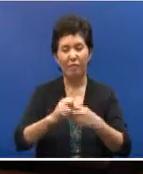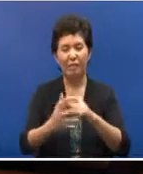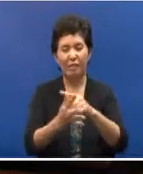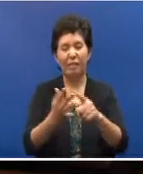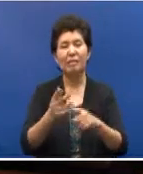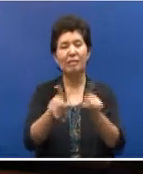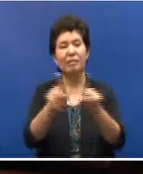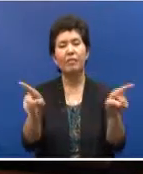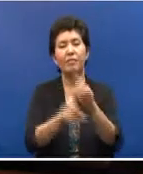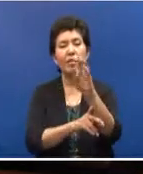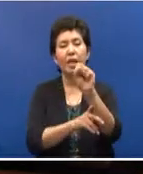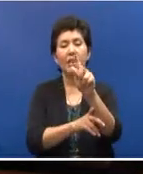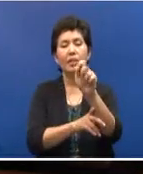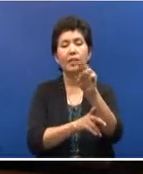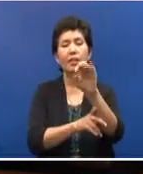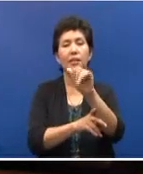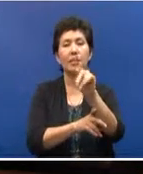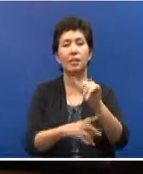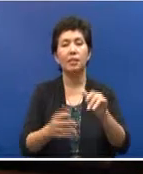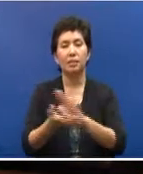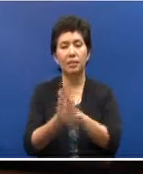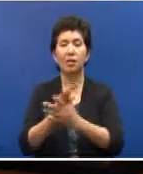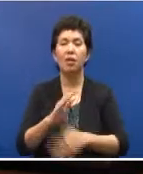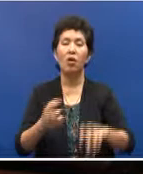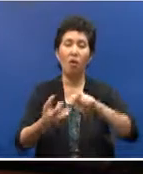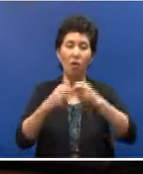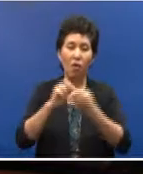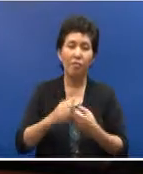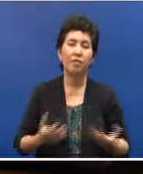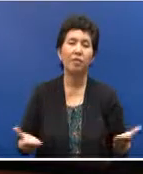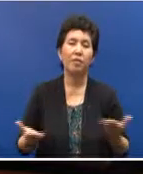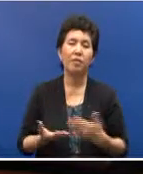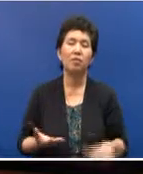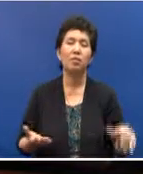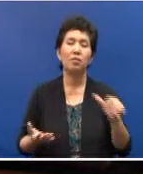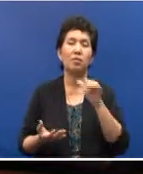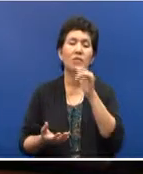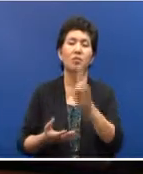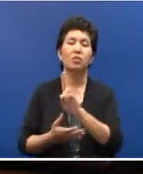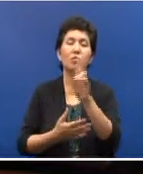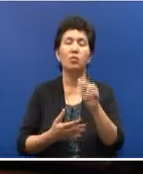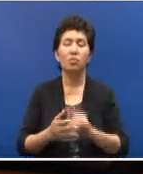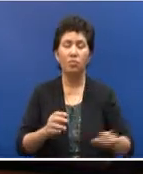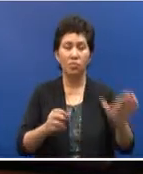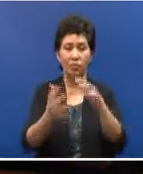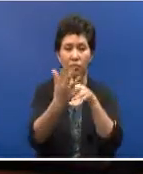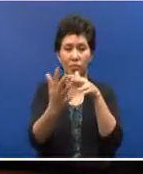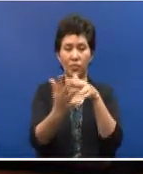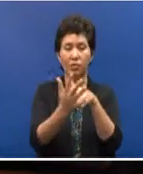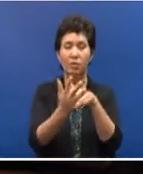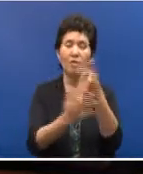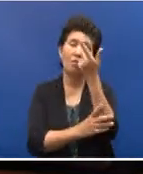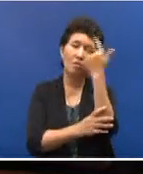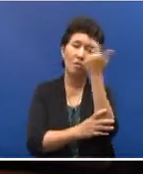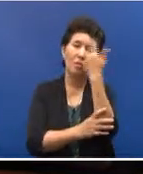different ethnics. So conflict theory is useful. Okay, in order for us to study the causes